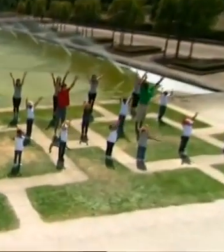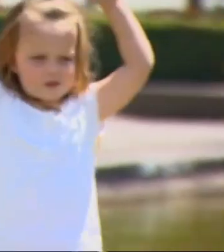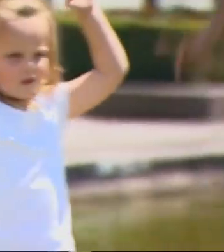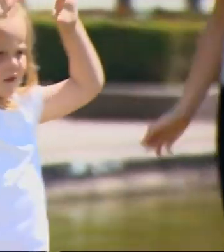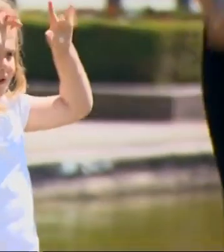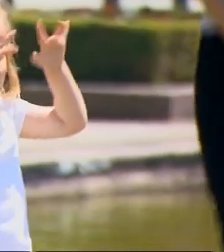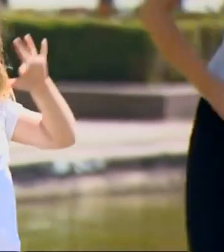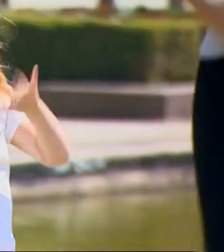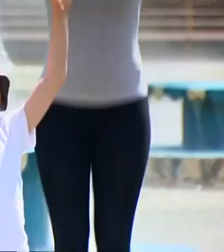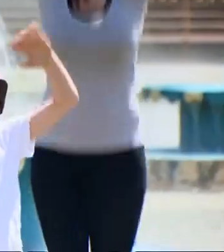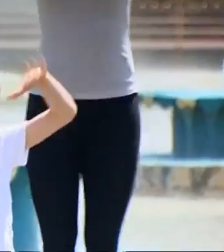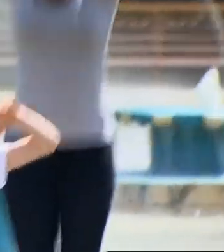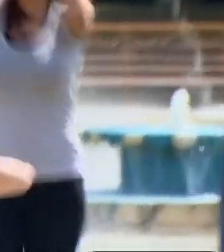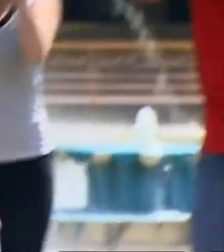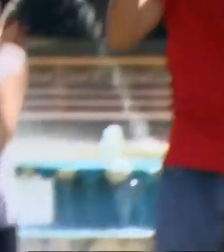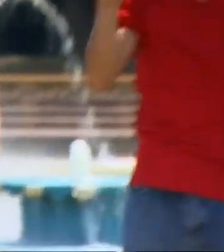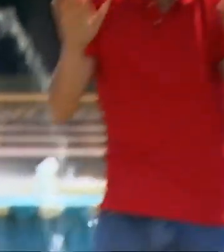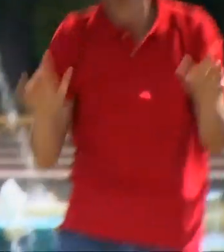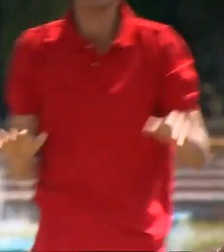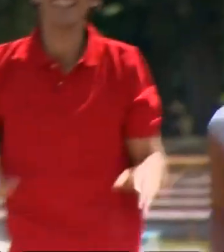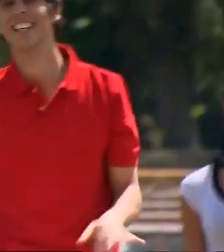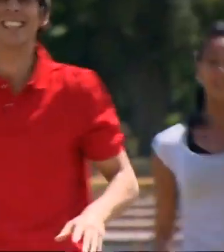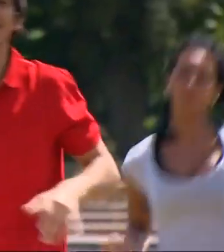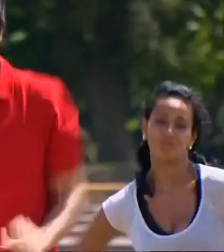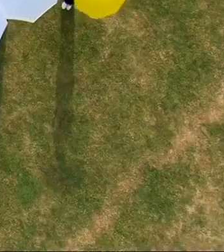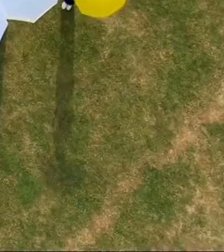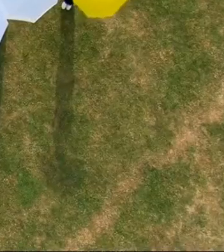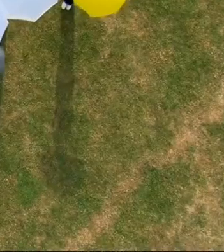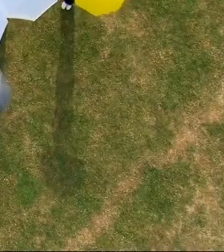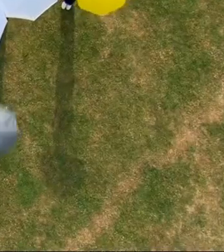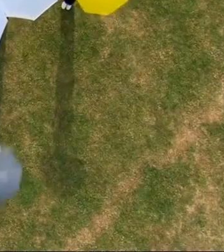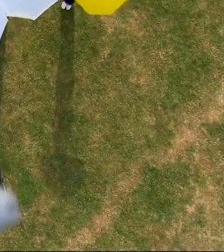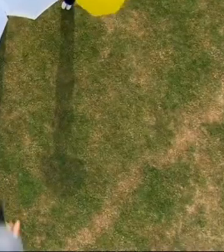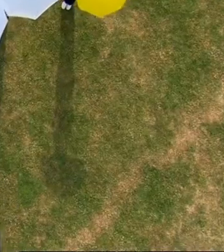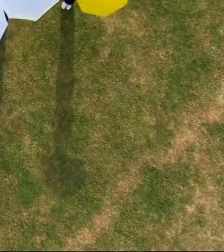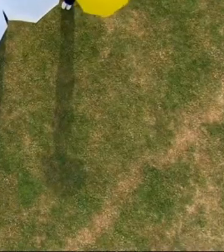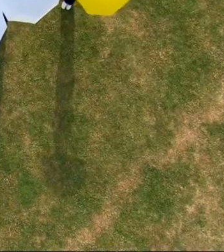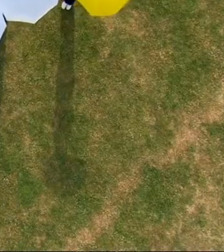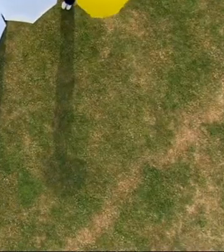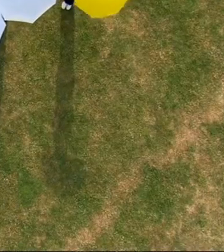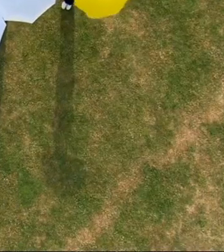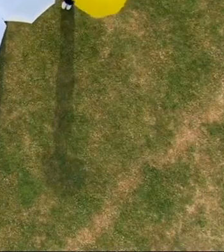shine. But come the rain, I still don't mind. But sometimes summer